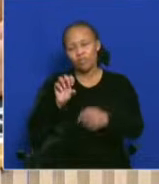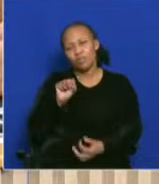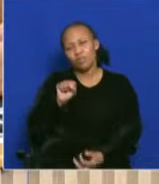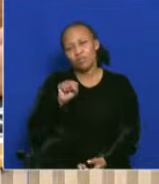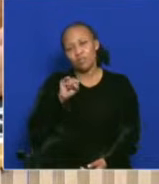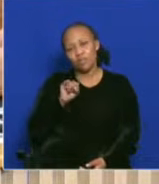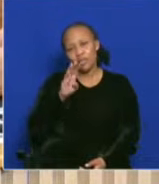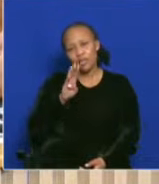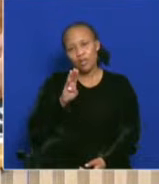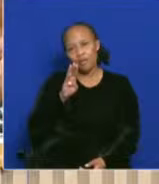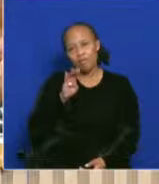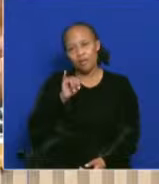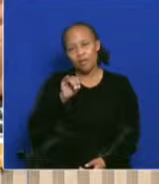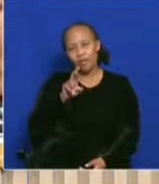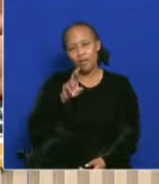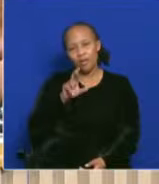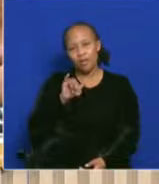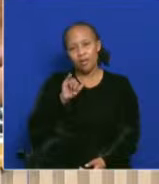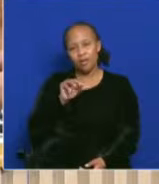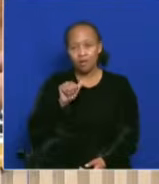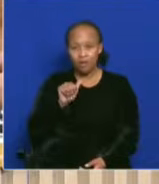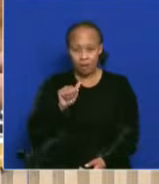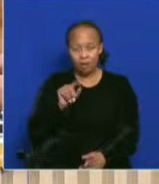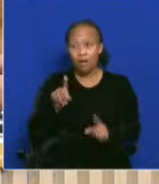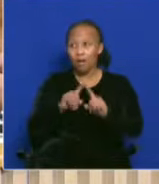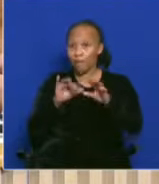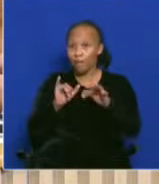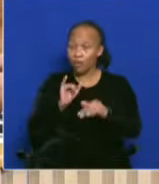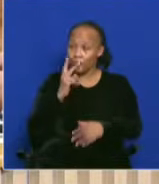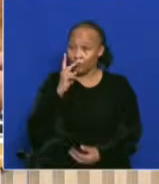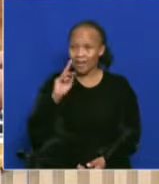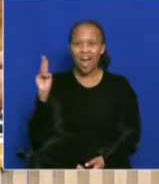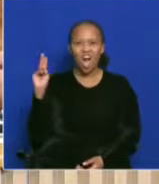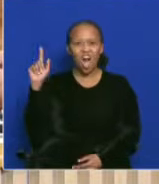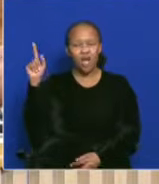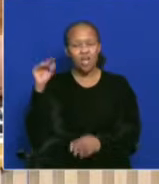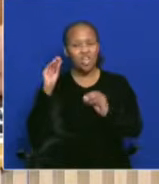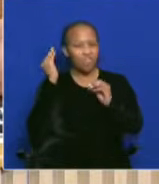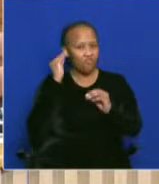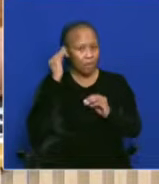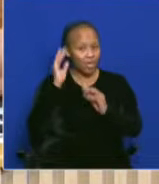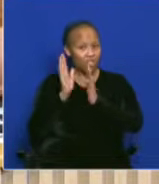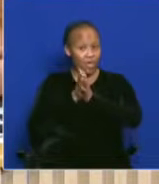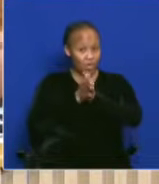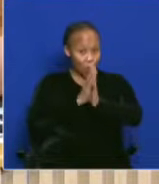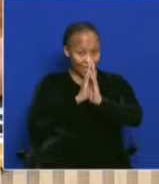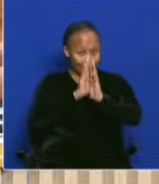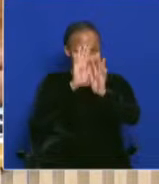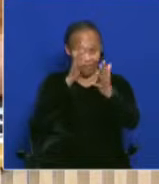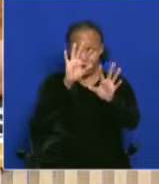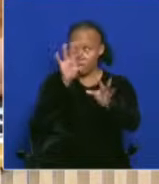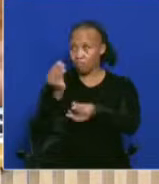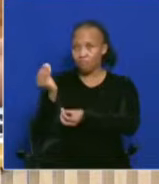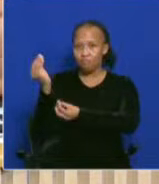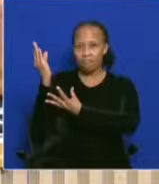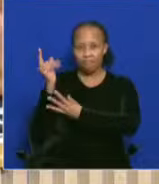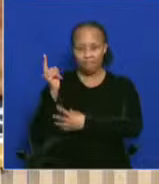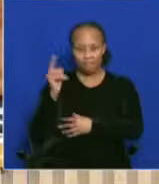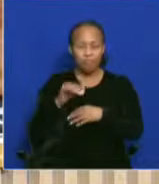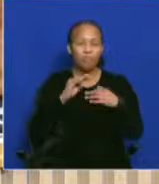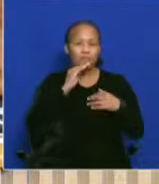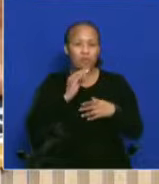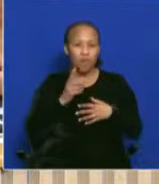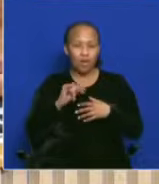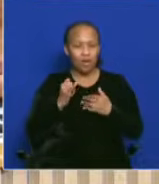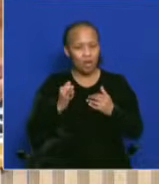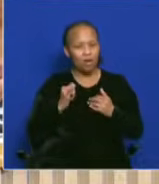General Khan asks for that kind of information and it's provided to him. Which means he's helping to connect these parties to